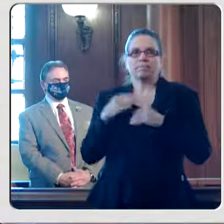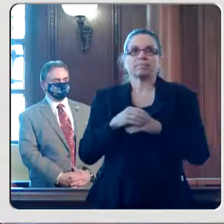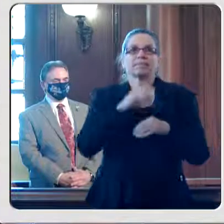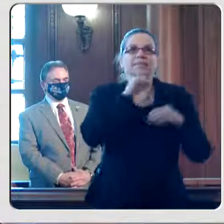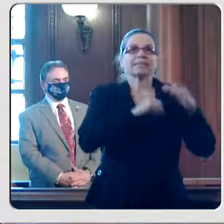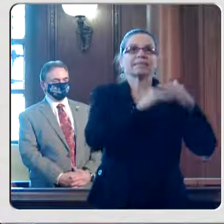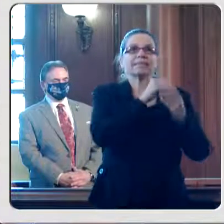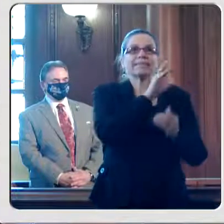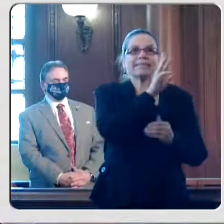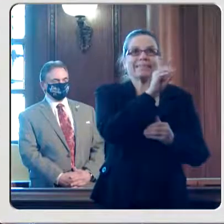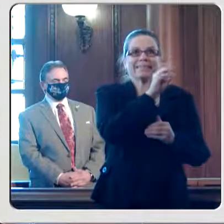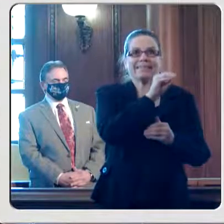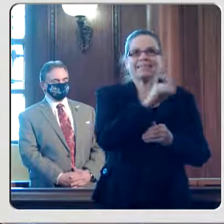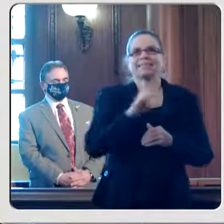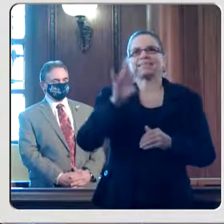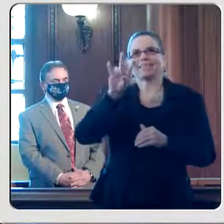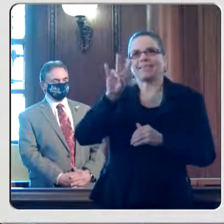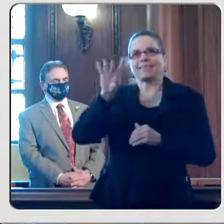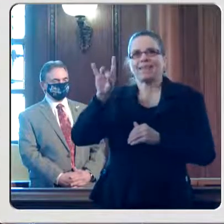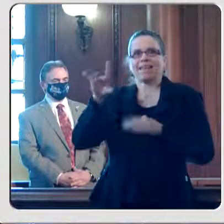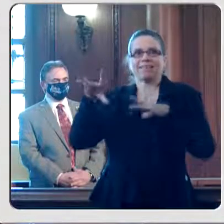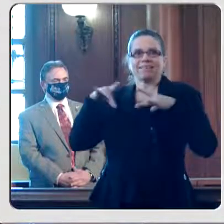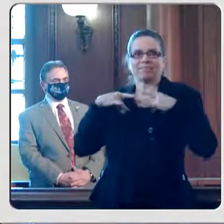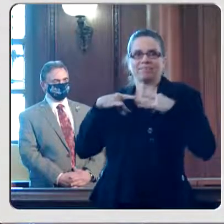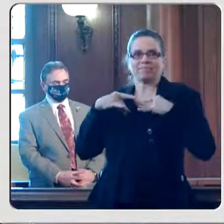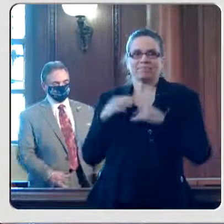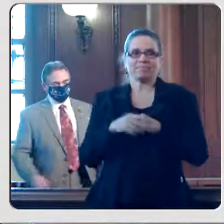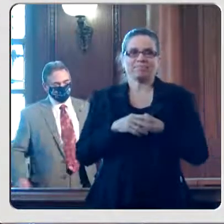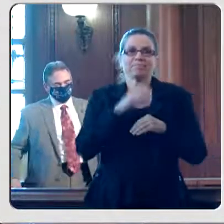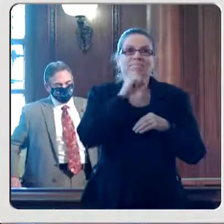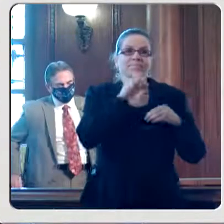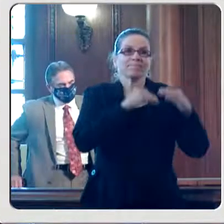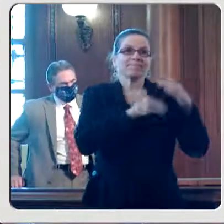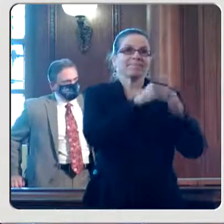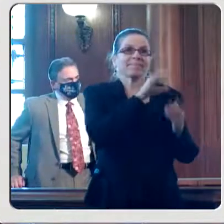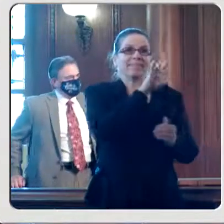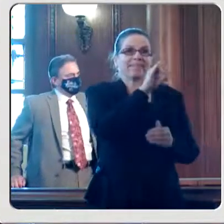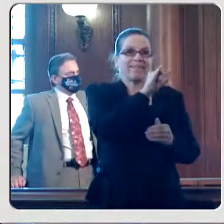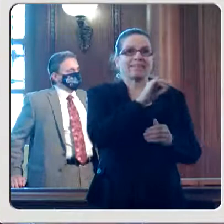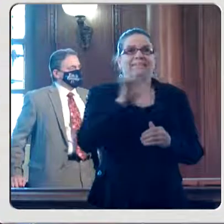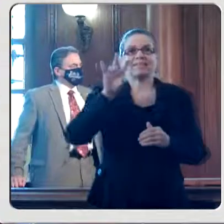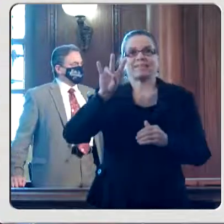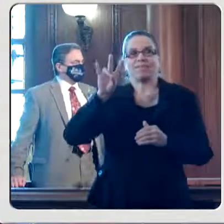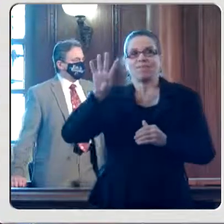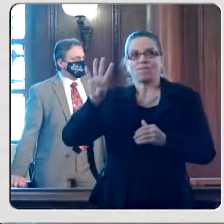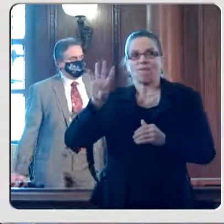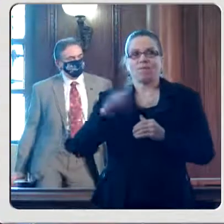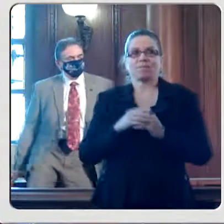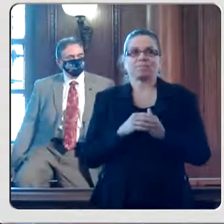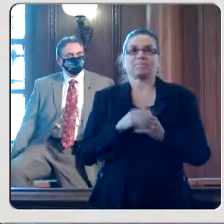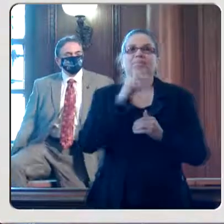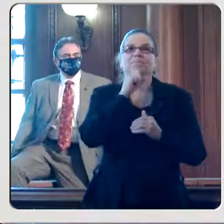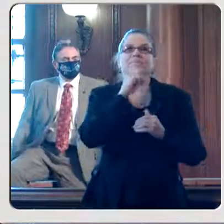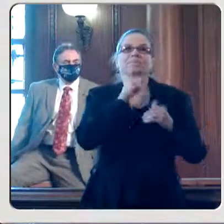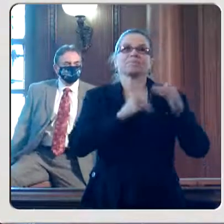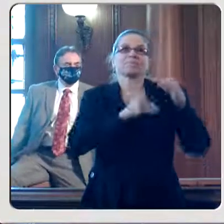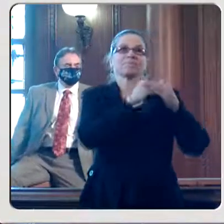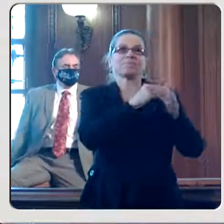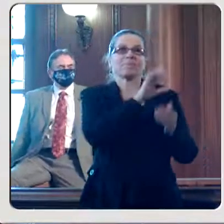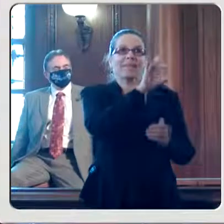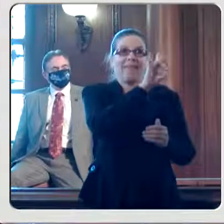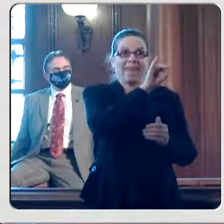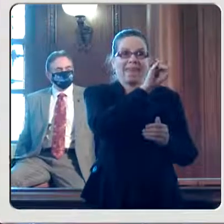70, 40, and 71 to 80, 27, and 81 to 90, 13, 91